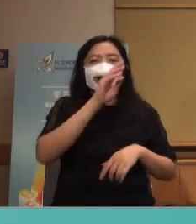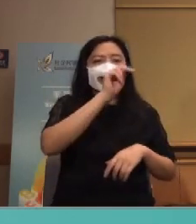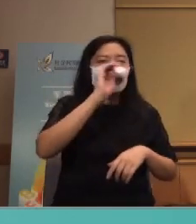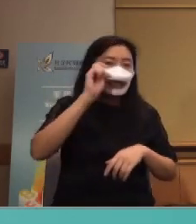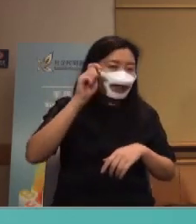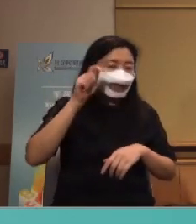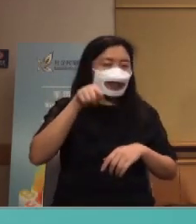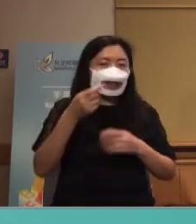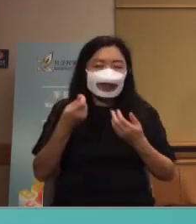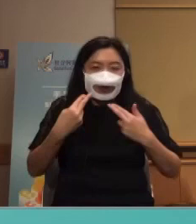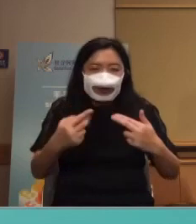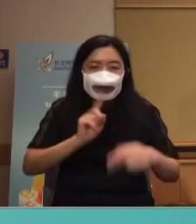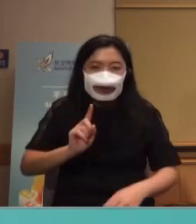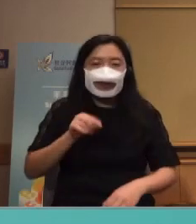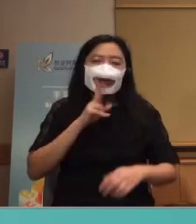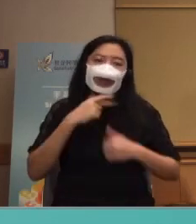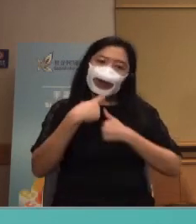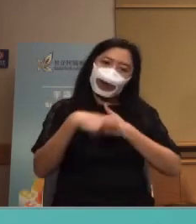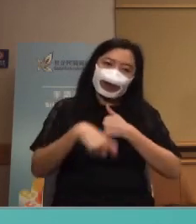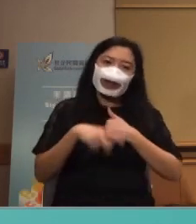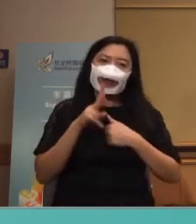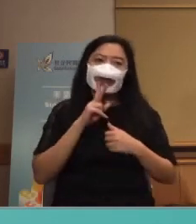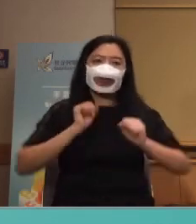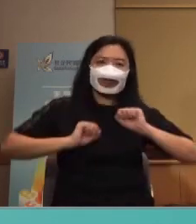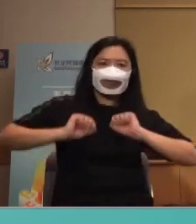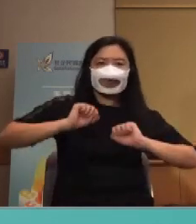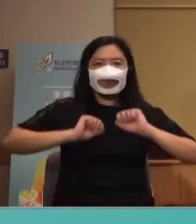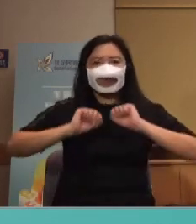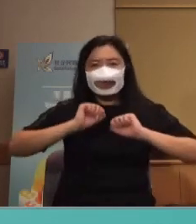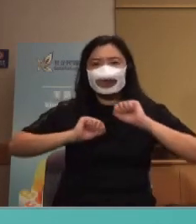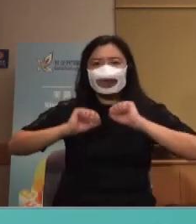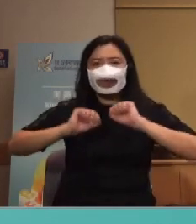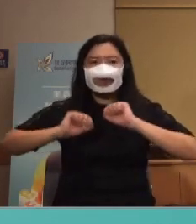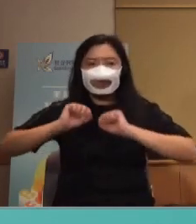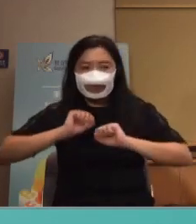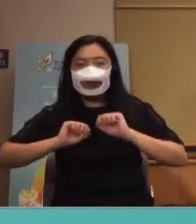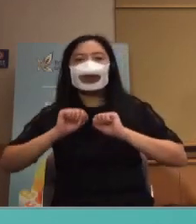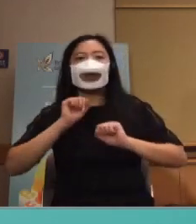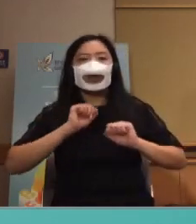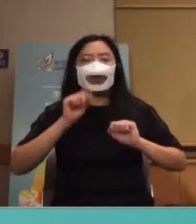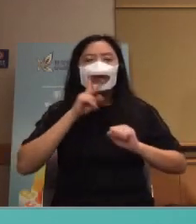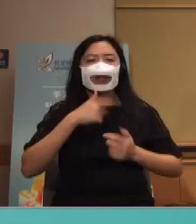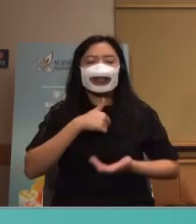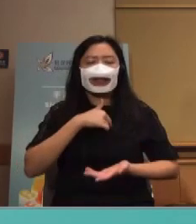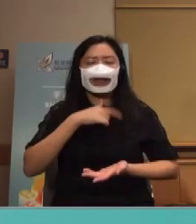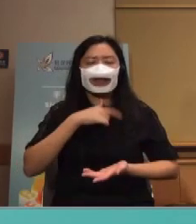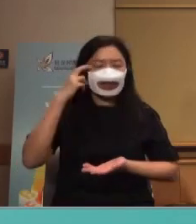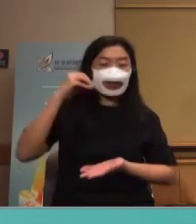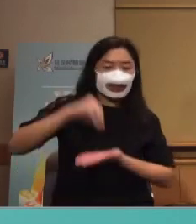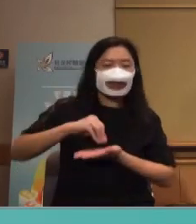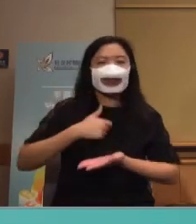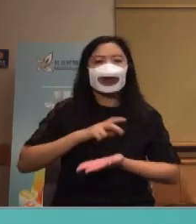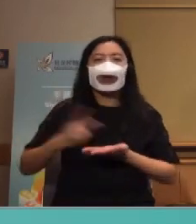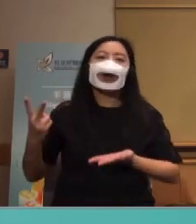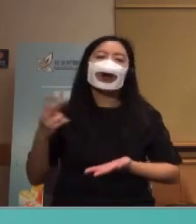individual human action can be changed at a decision-making level based on what incentives they receive. And